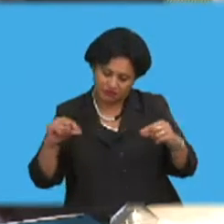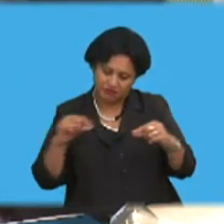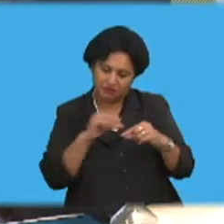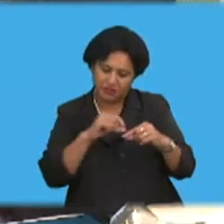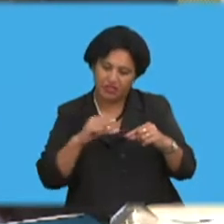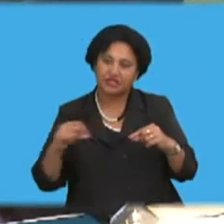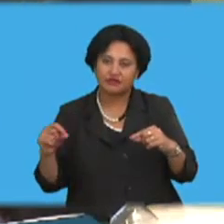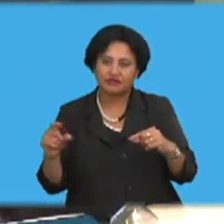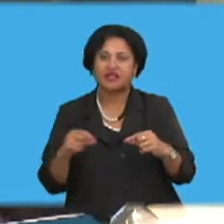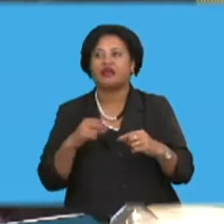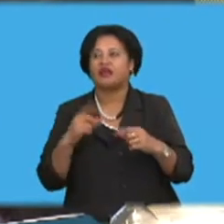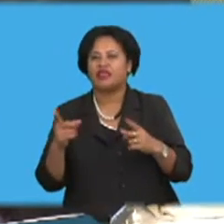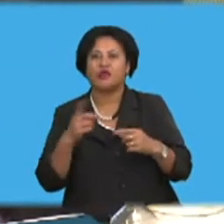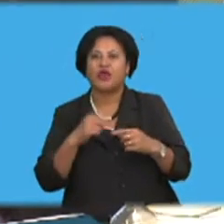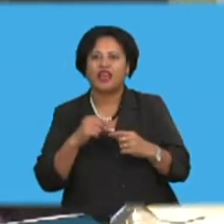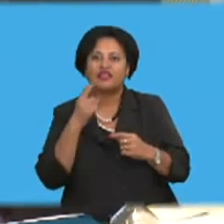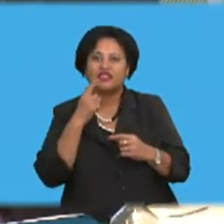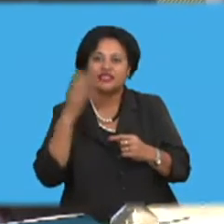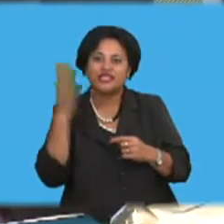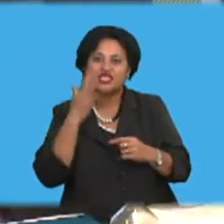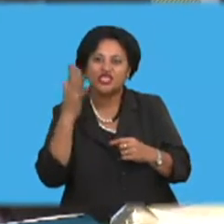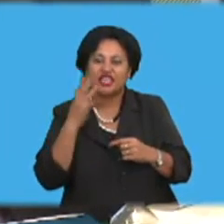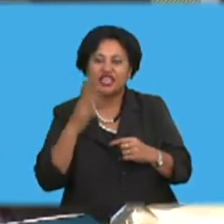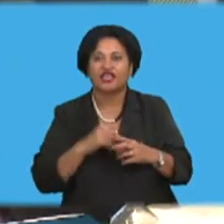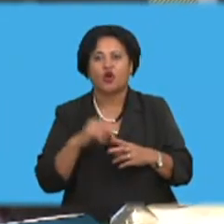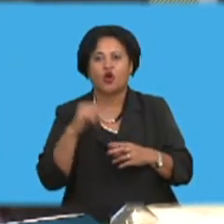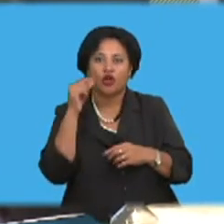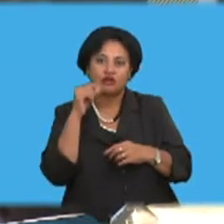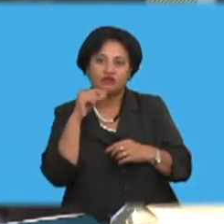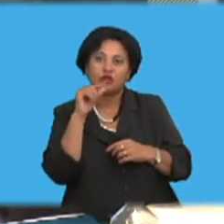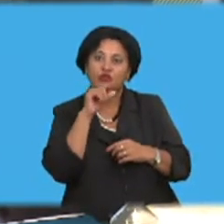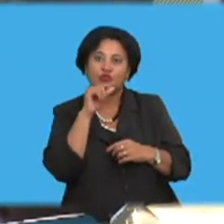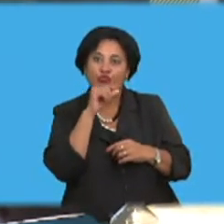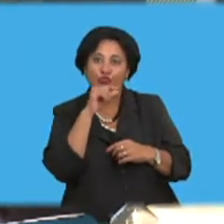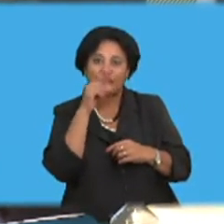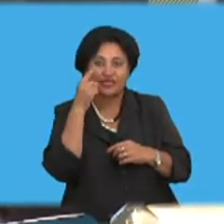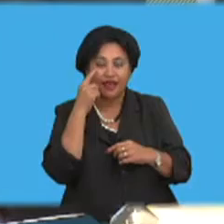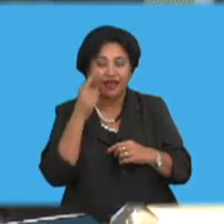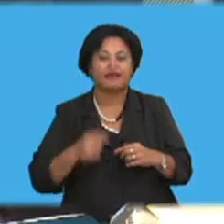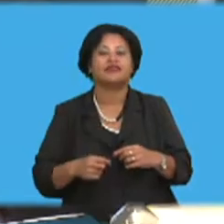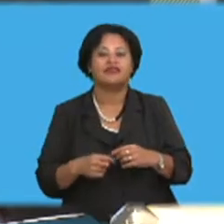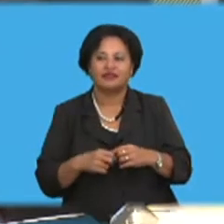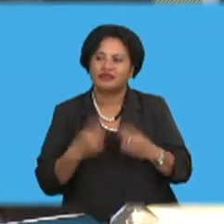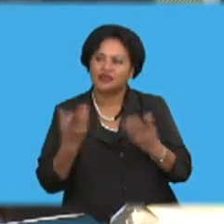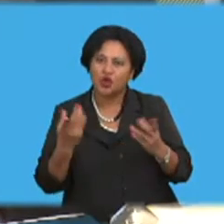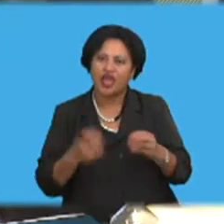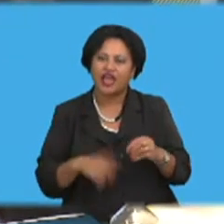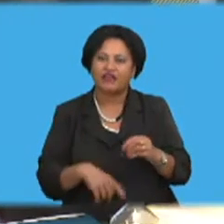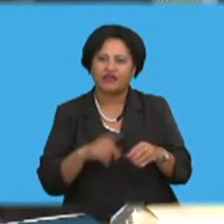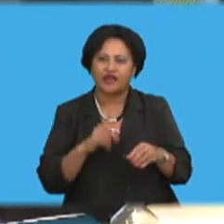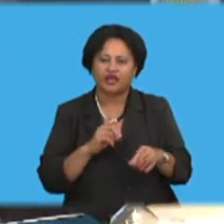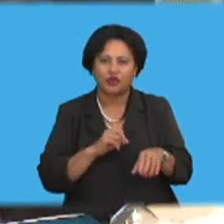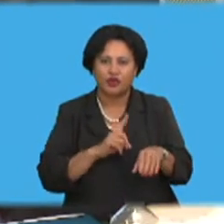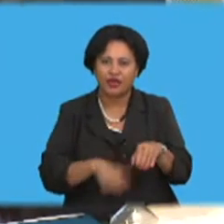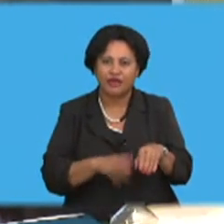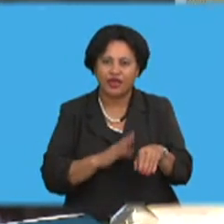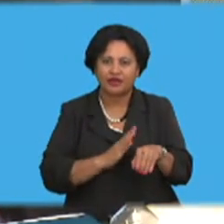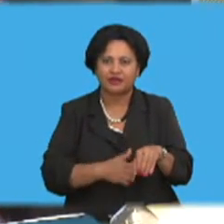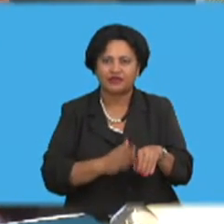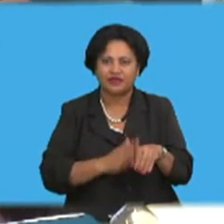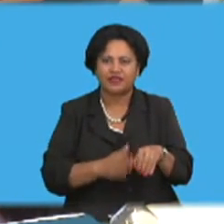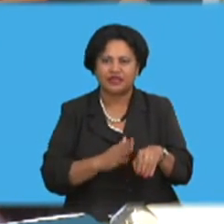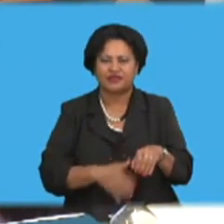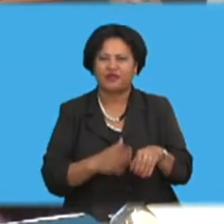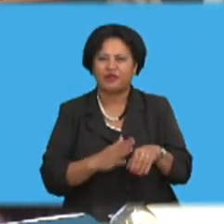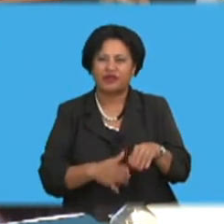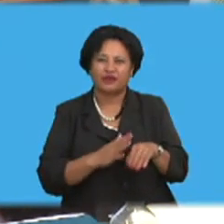chili called Bird's Eye, and 2006 cowpea, capsicum, and cucumber. 2007 we